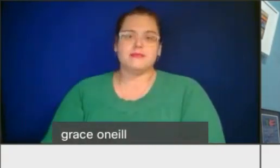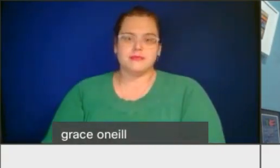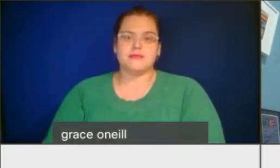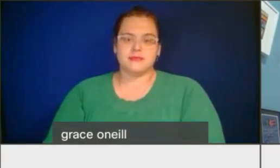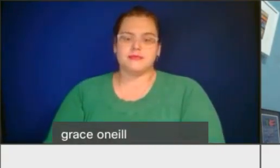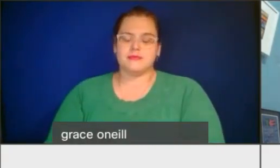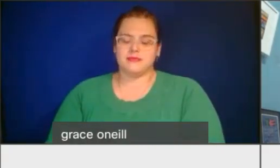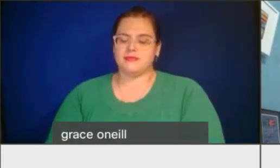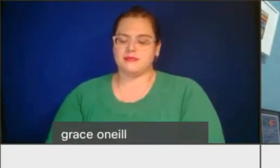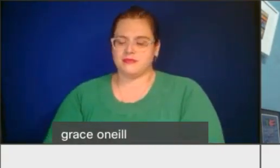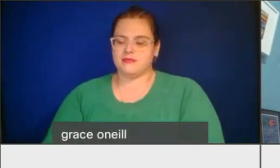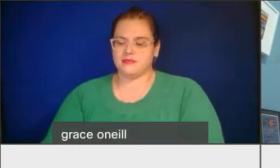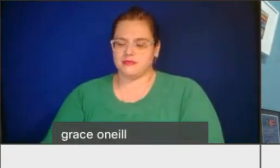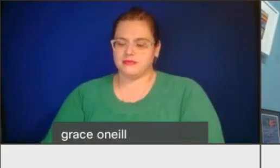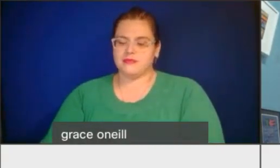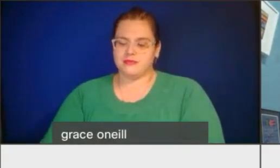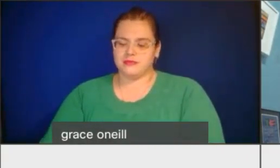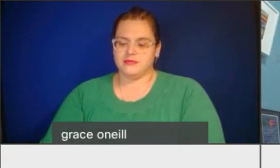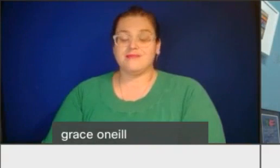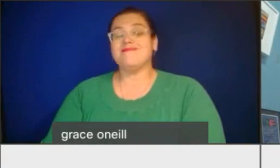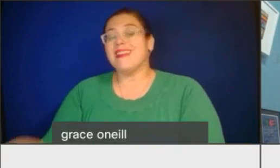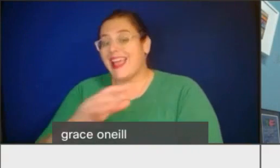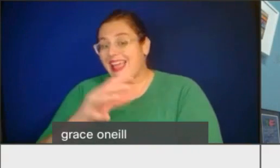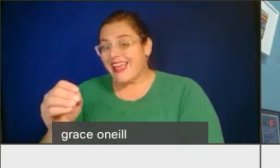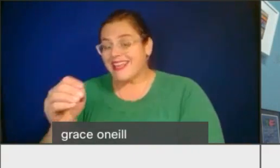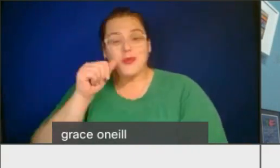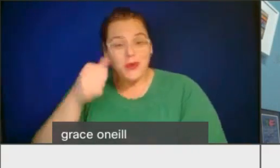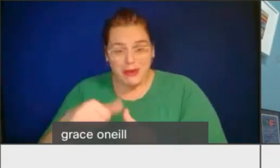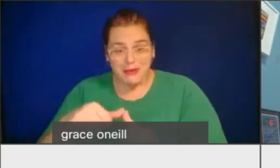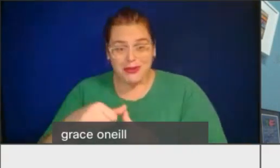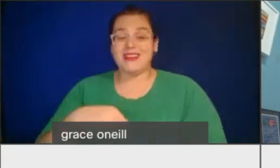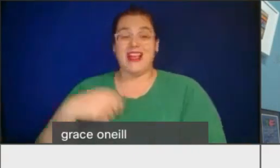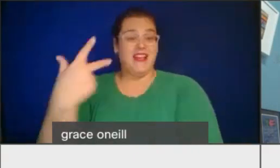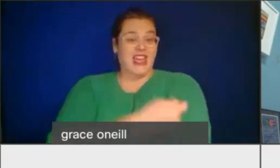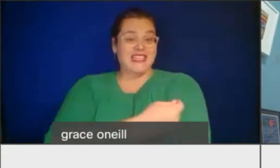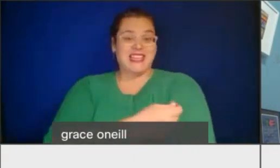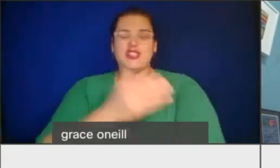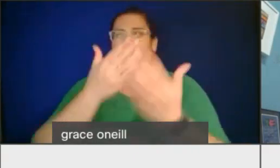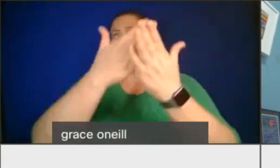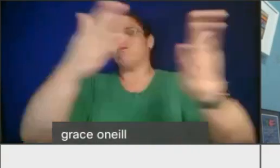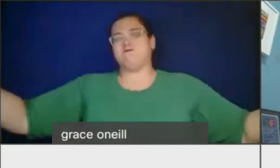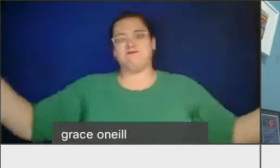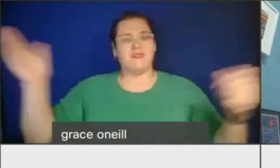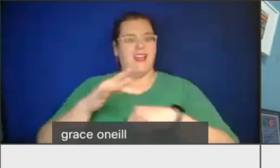And as a reminder, vaccinations are widely available in the District of Columbia.